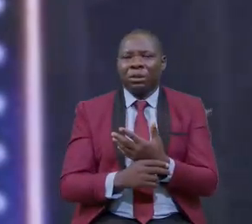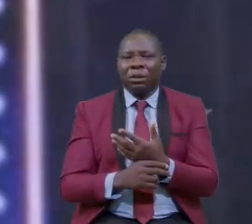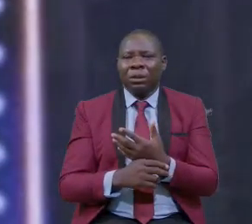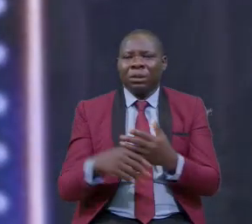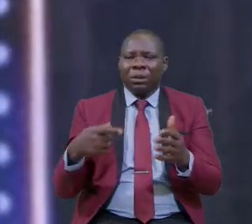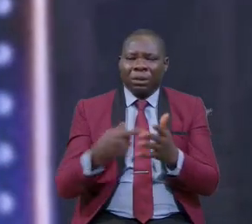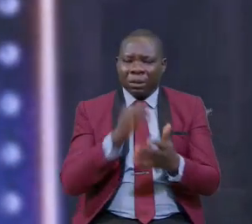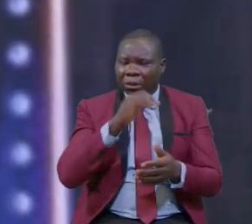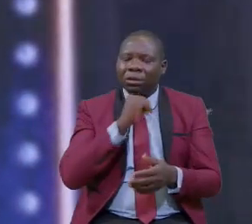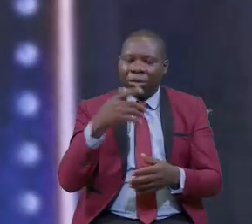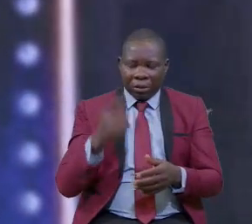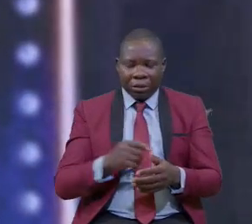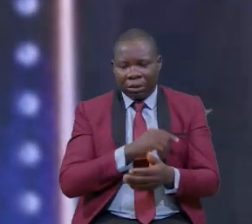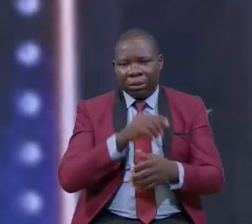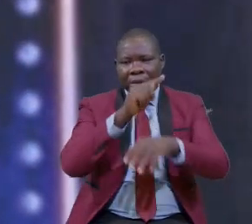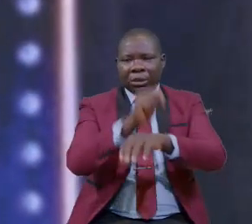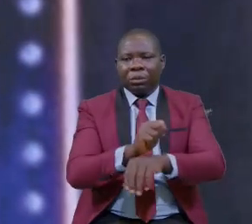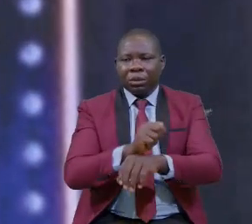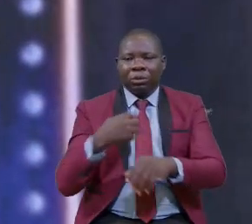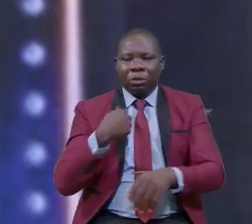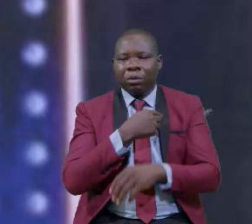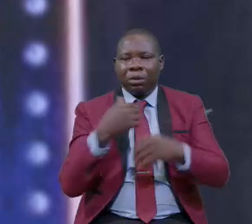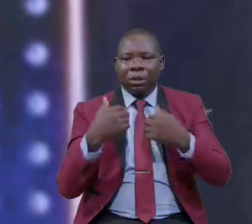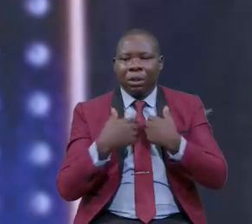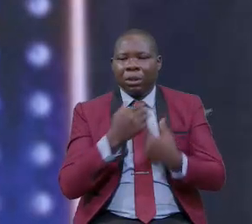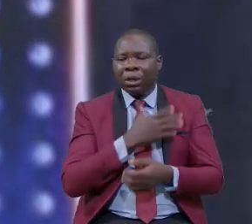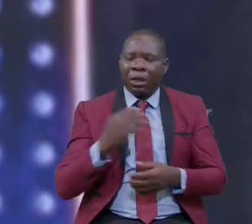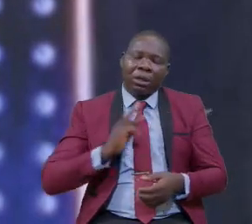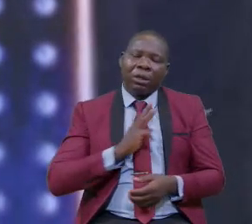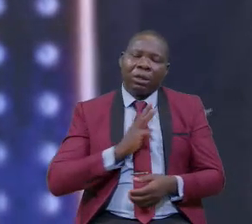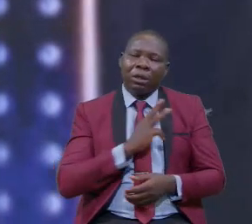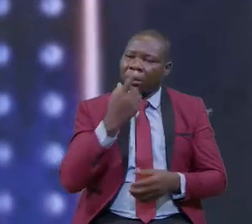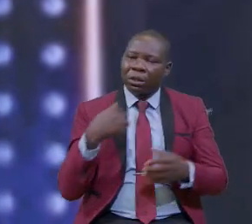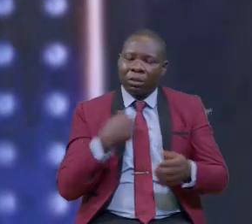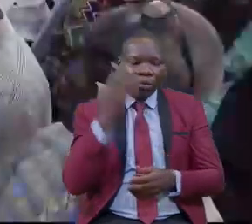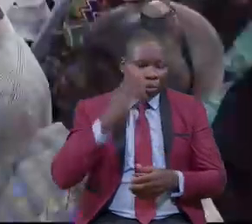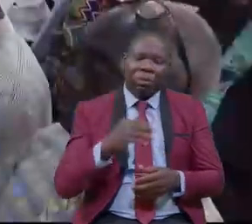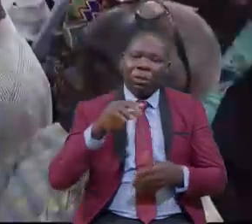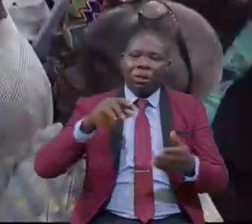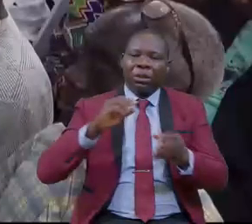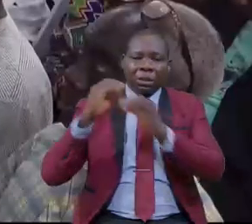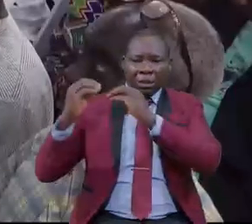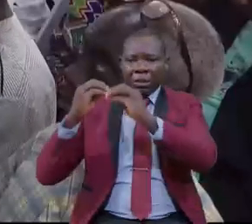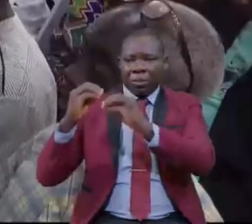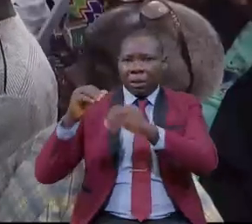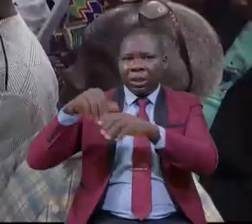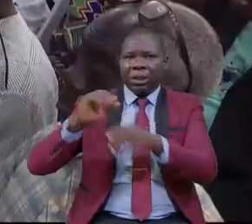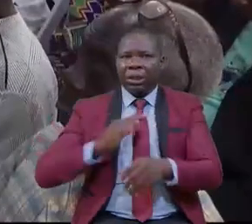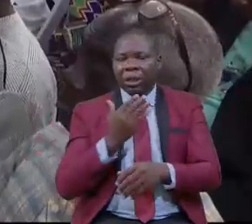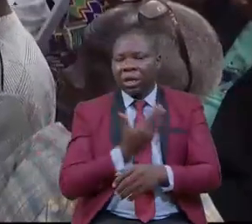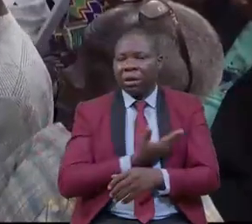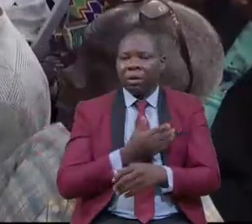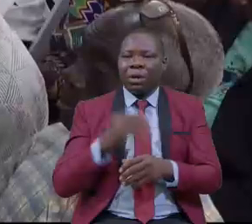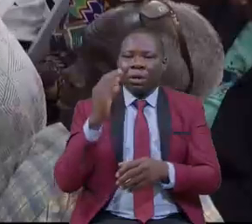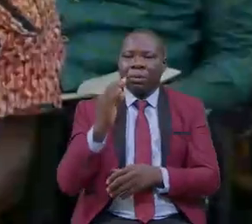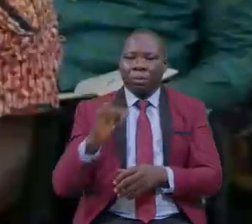we say, we're going to repair. In our preaching, we're going to repair. In our praying, we're going